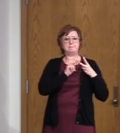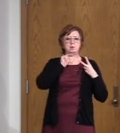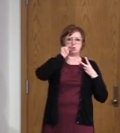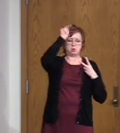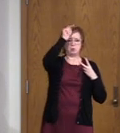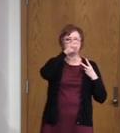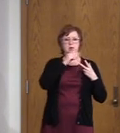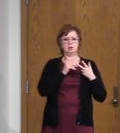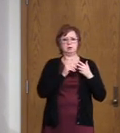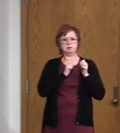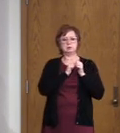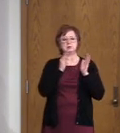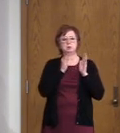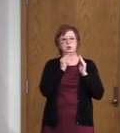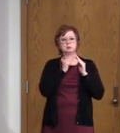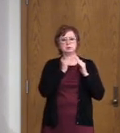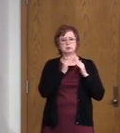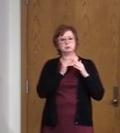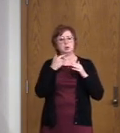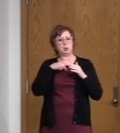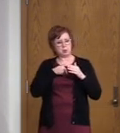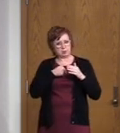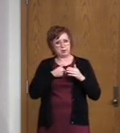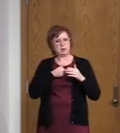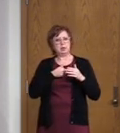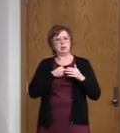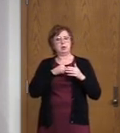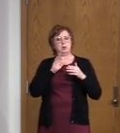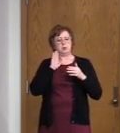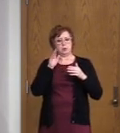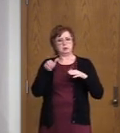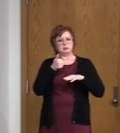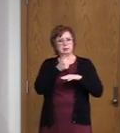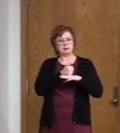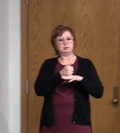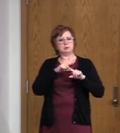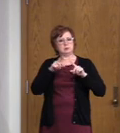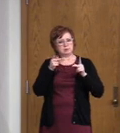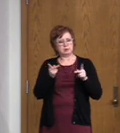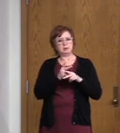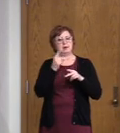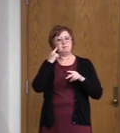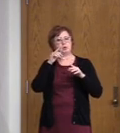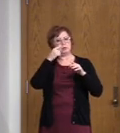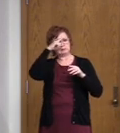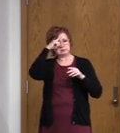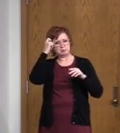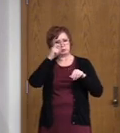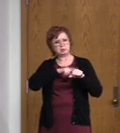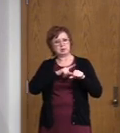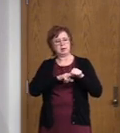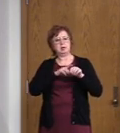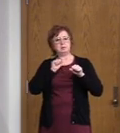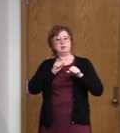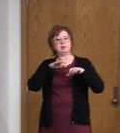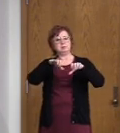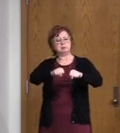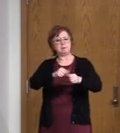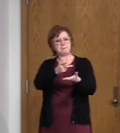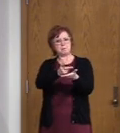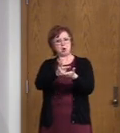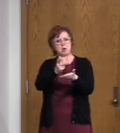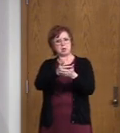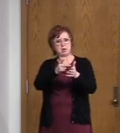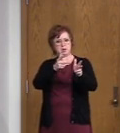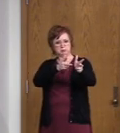also looking at securing property so that we can use seasonal clinics in large parking lots and set up pop-up tents and do drive-through